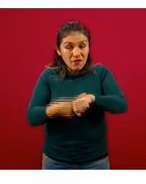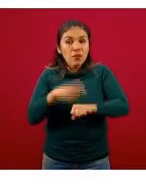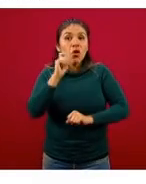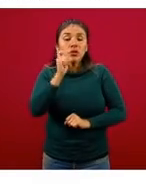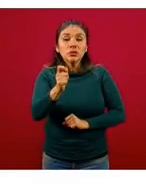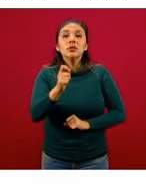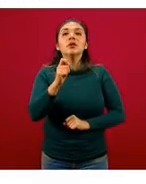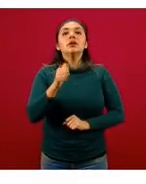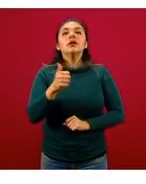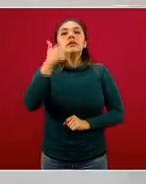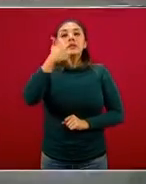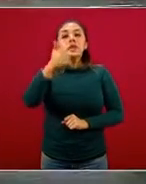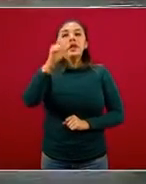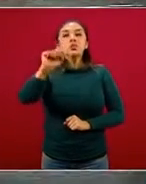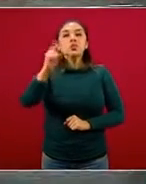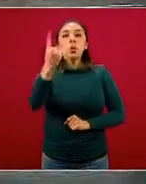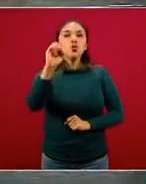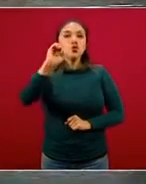6.1,